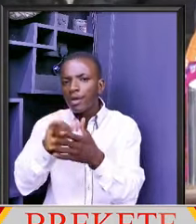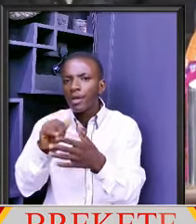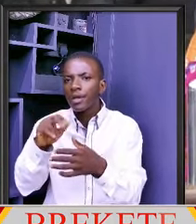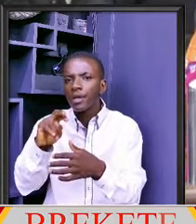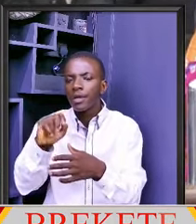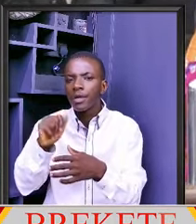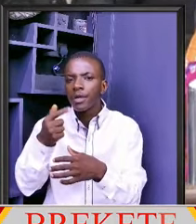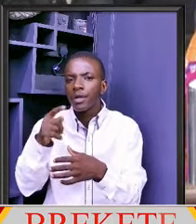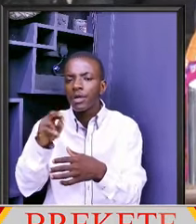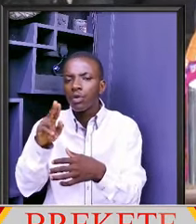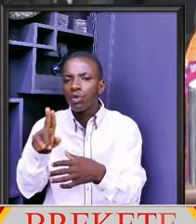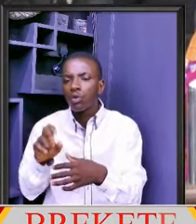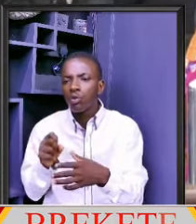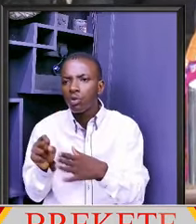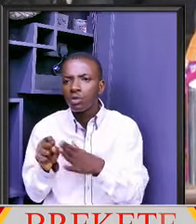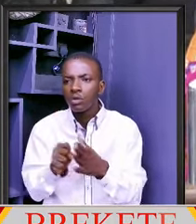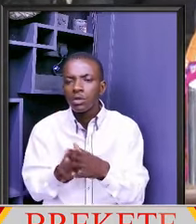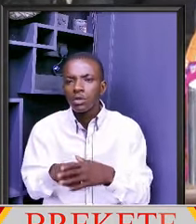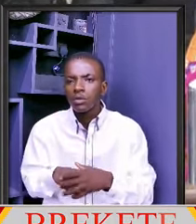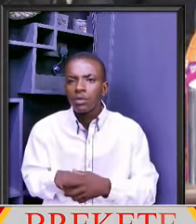Enugu.